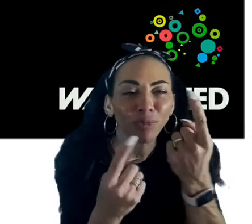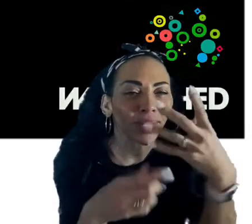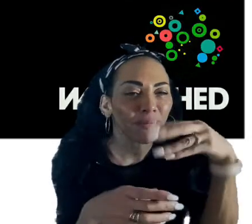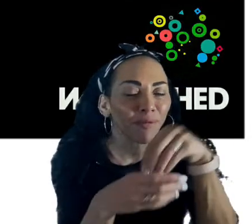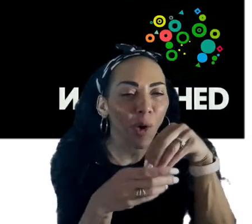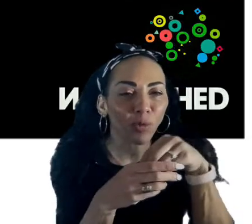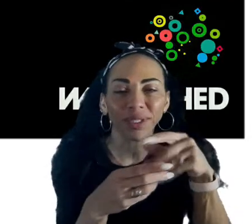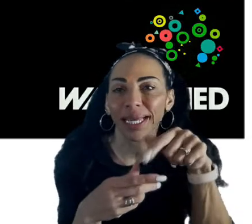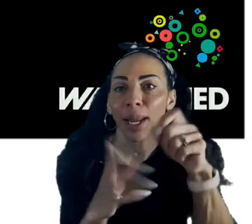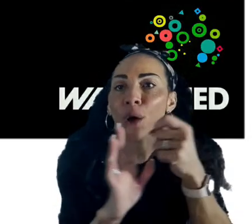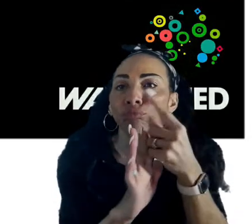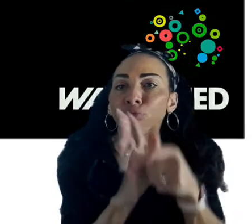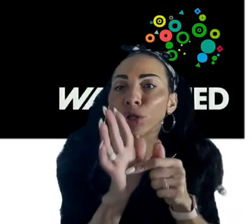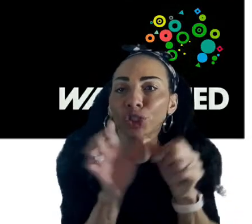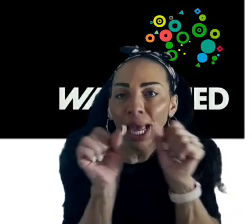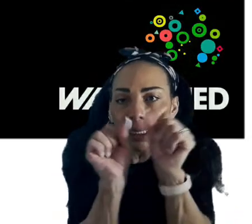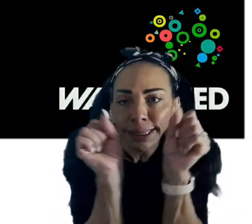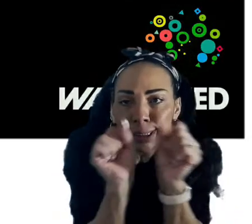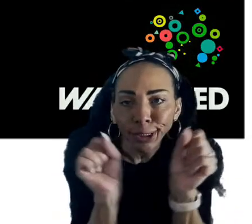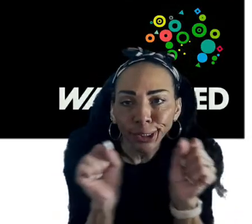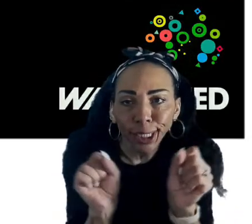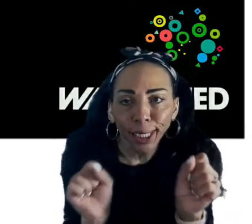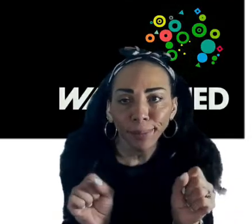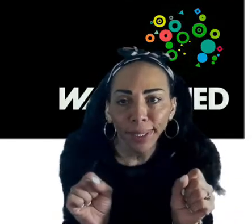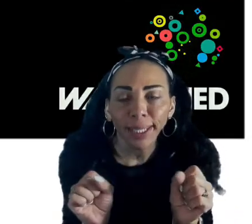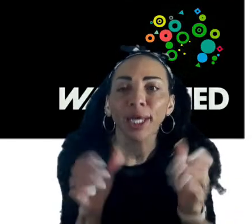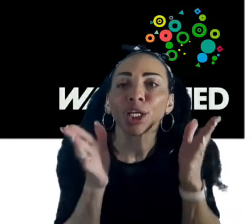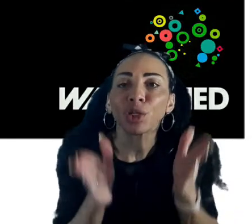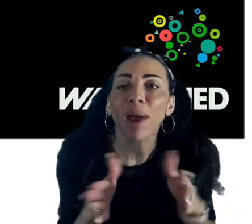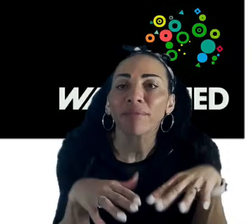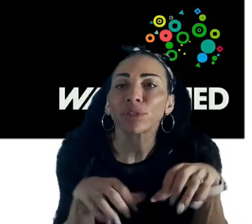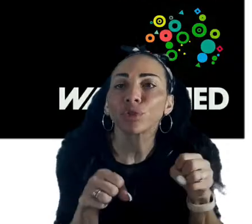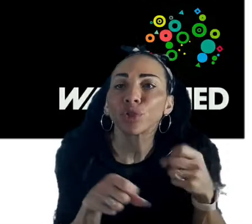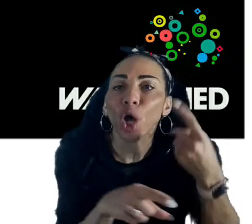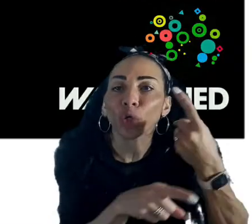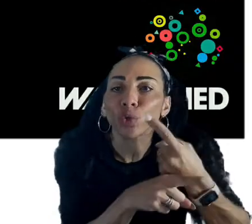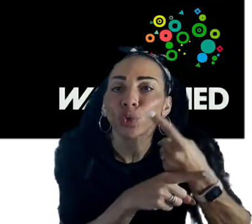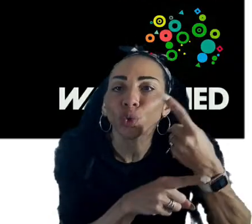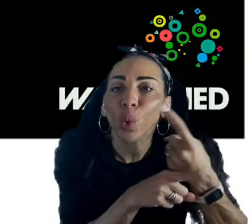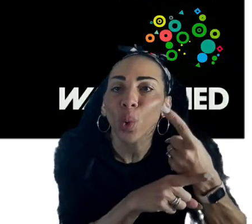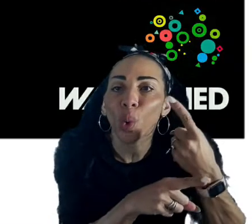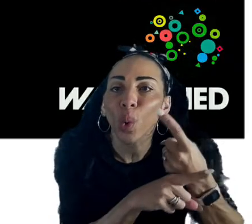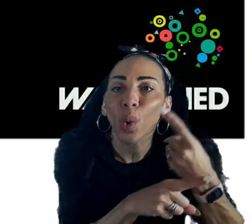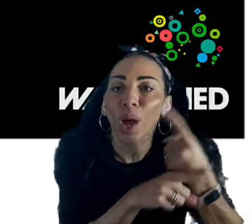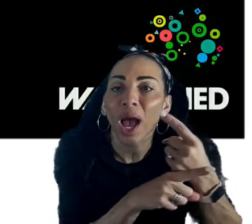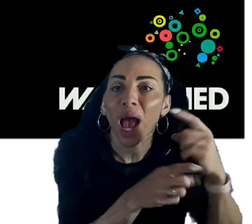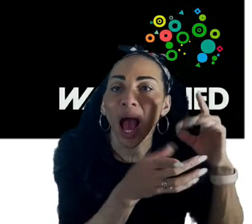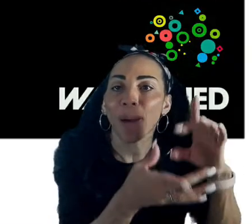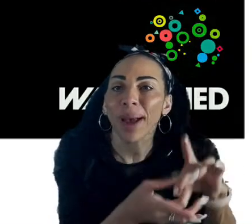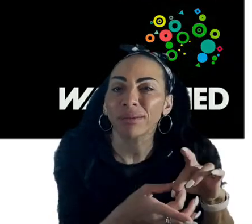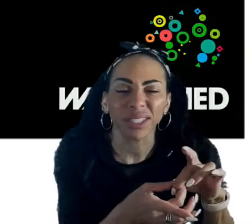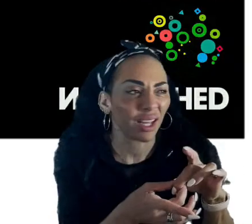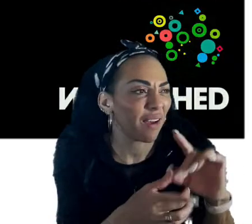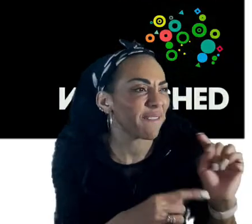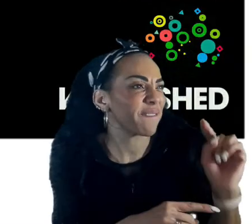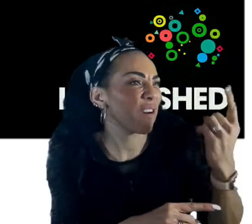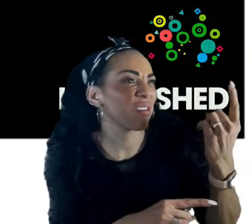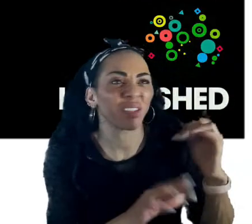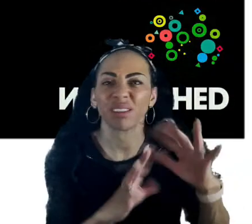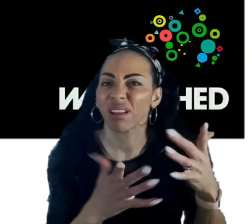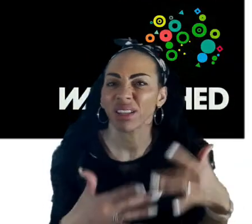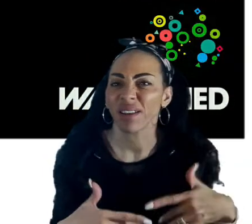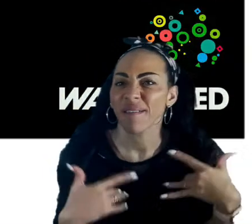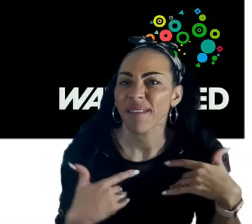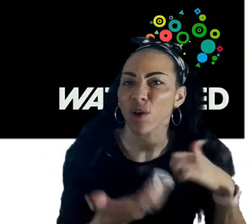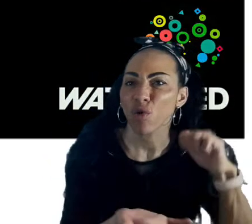but until you really begin to start talking about it, it doesn't very often feel real or concrete. So I think